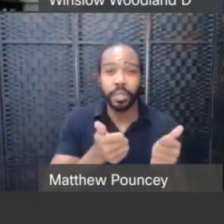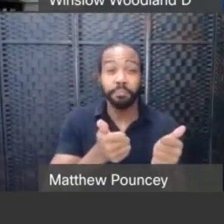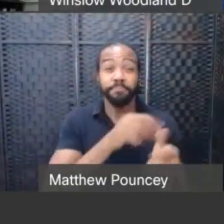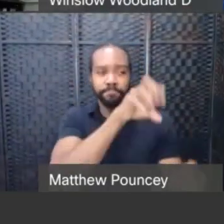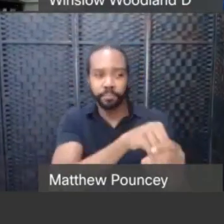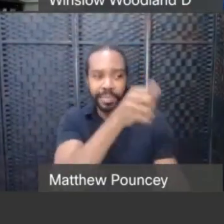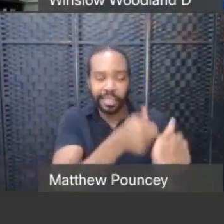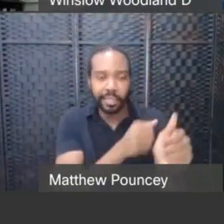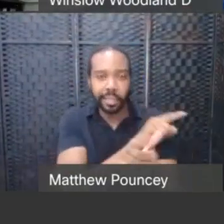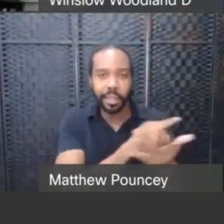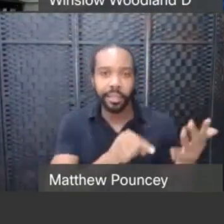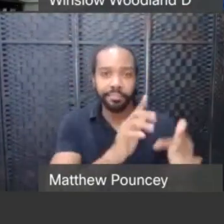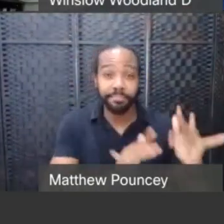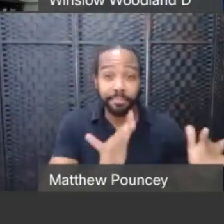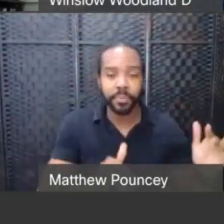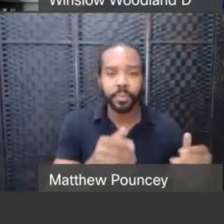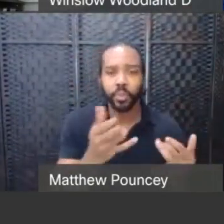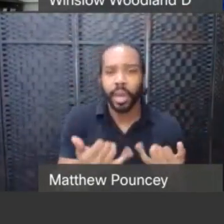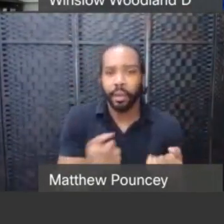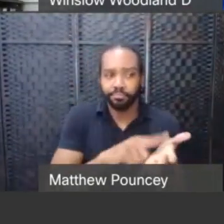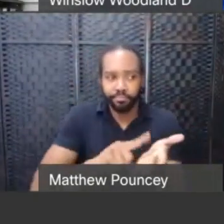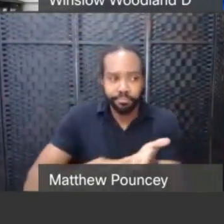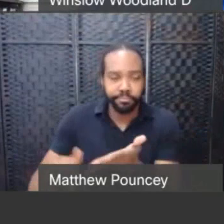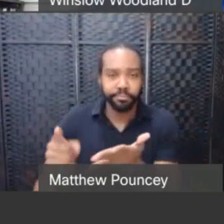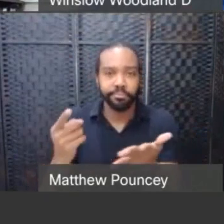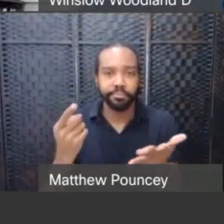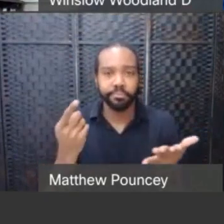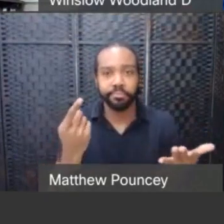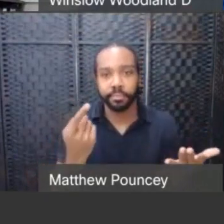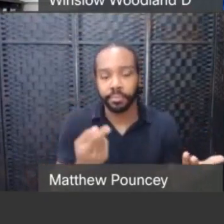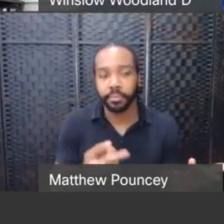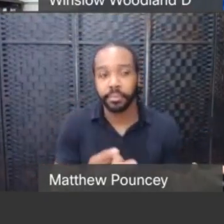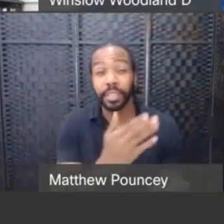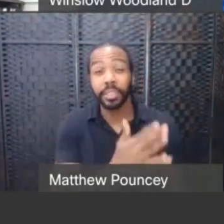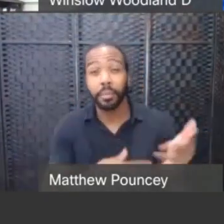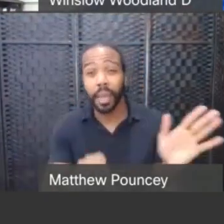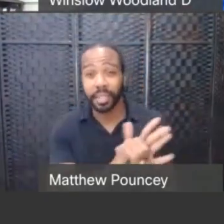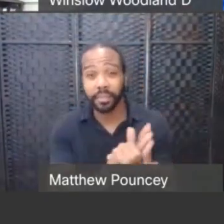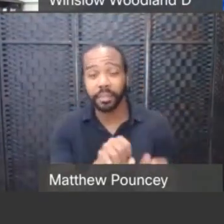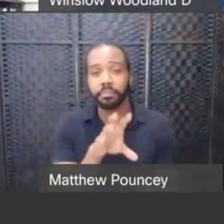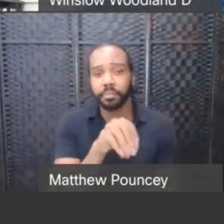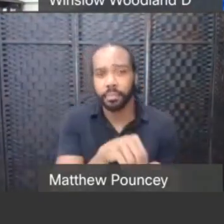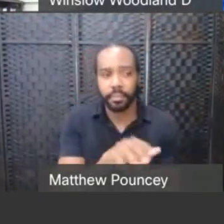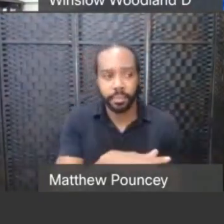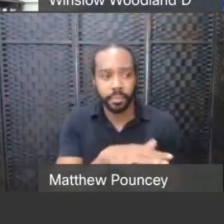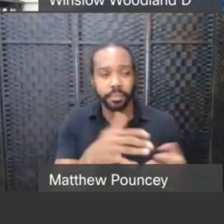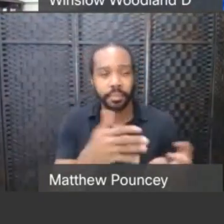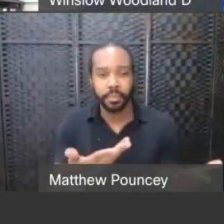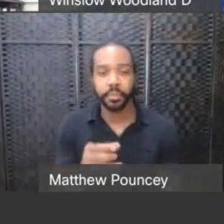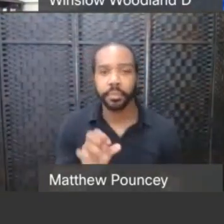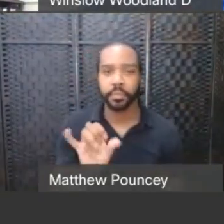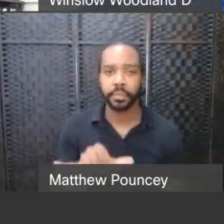lot now, which is the one that was originally identified in India.